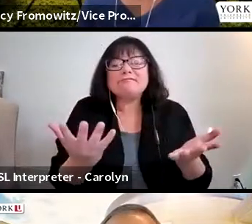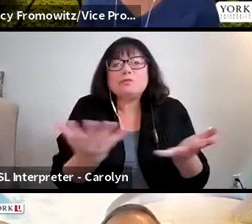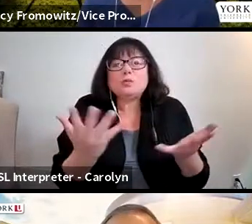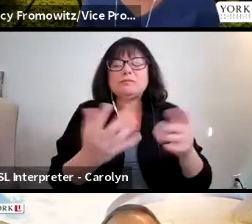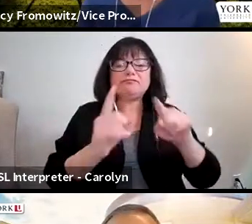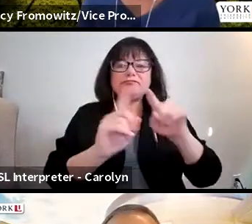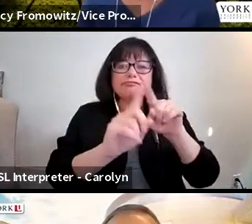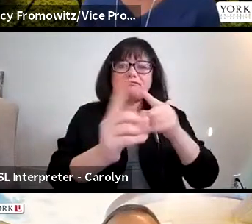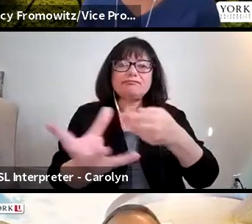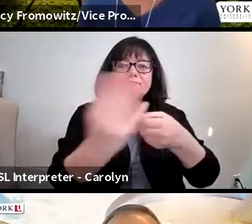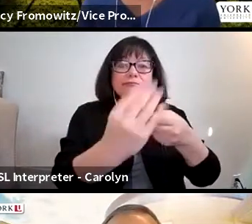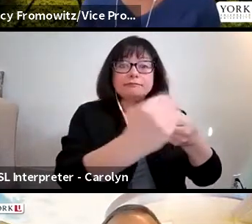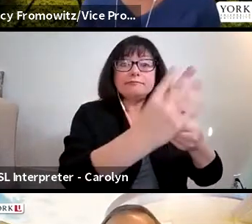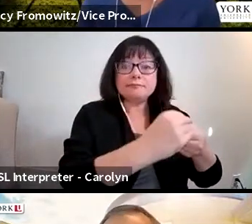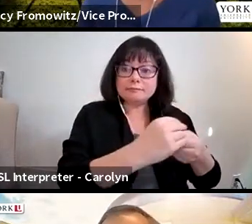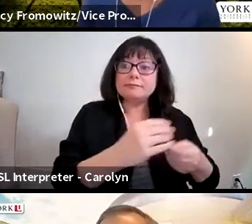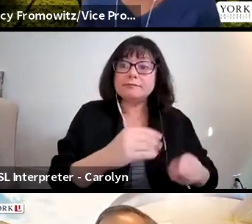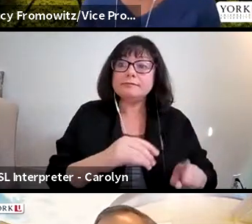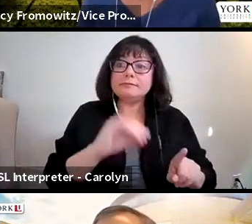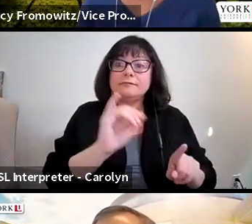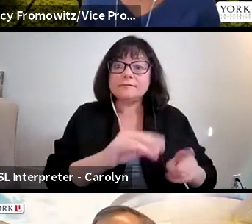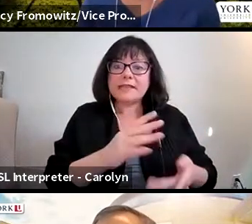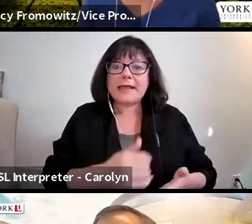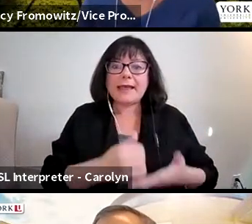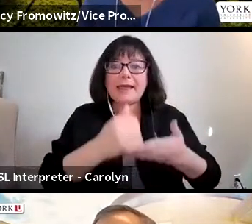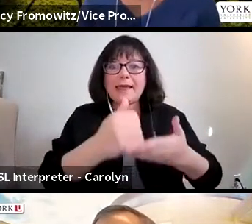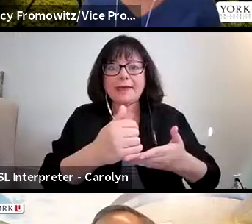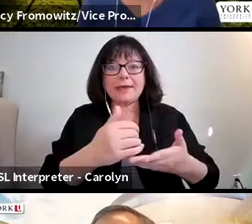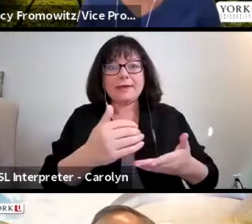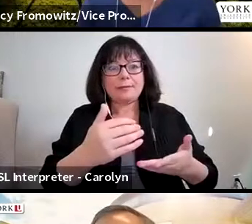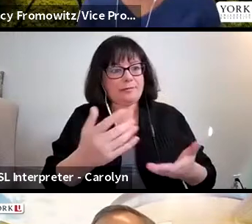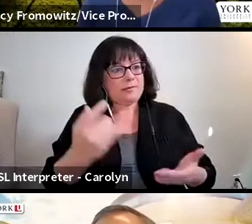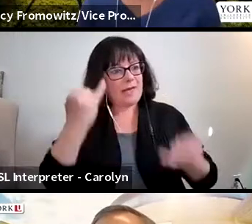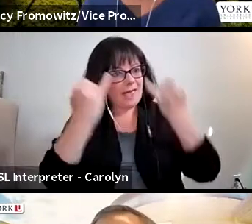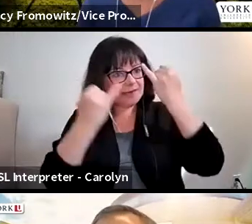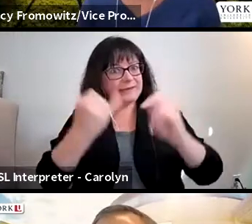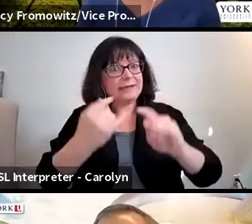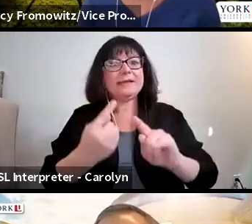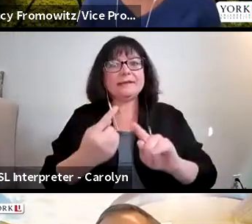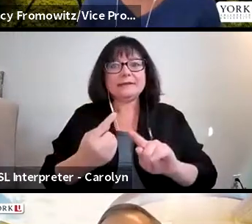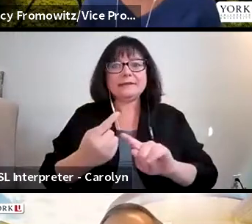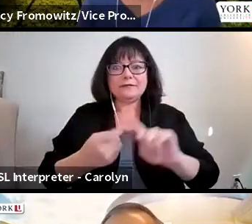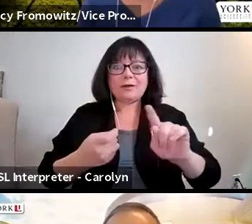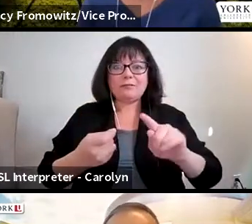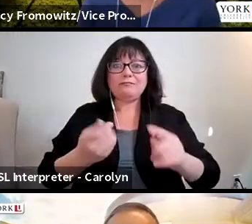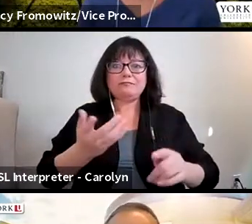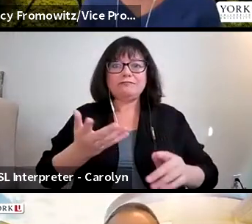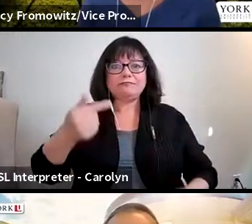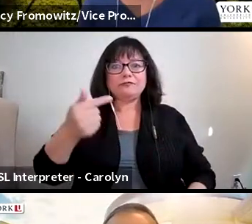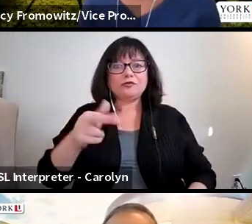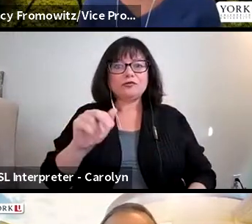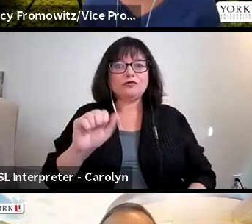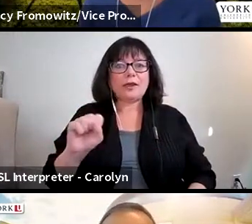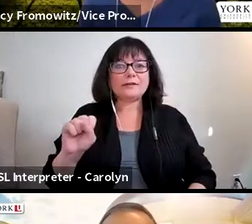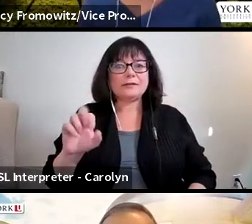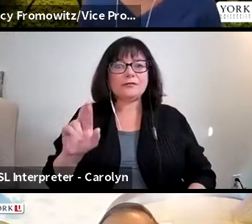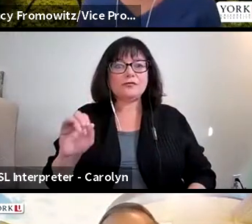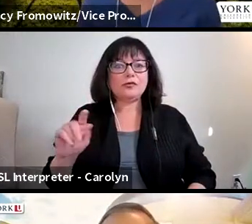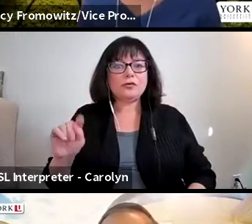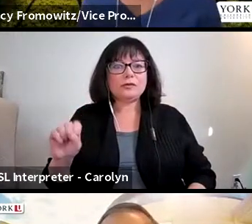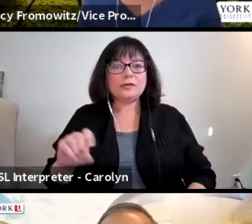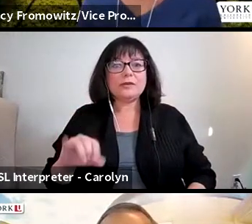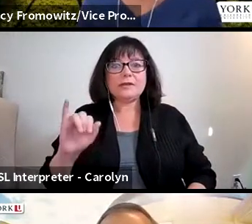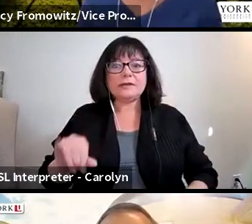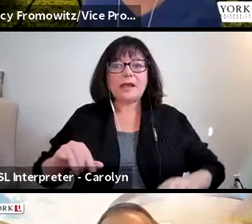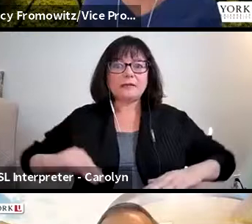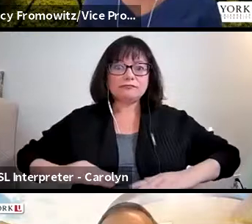and support sort of, ground up ideas where people have something they'd like to work on together, and with a bit of